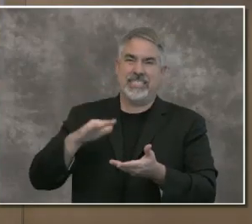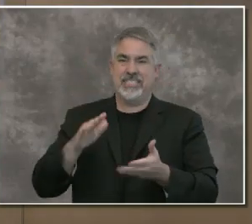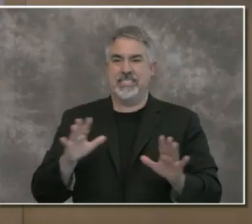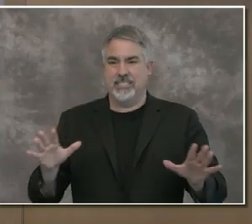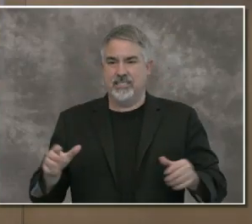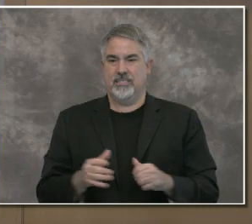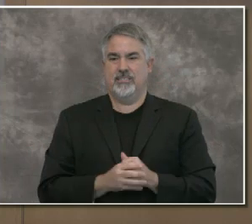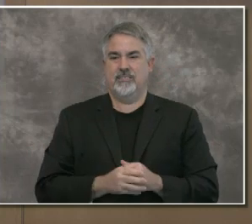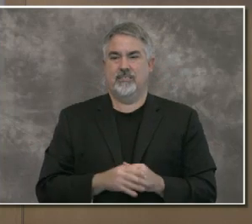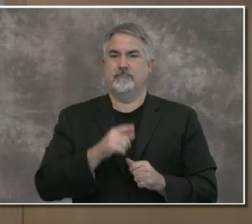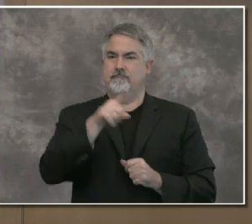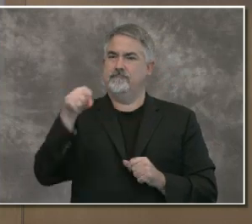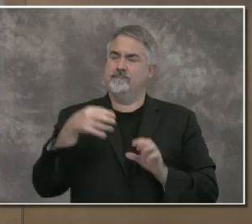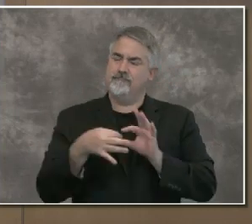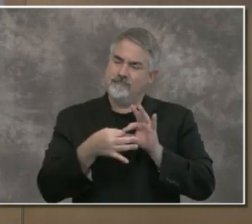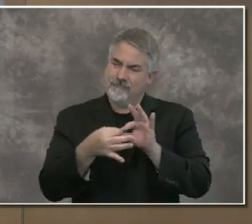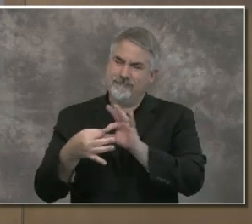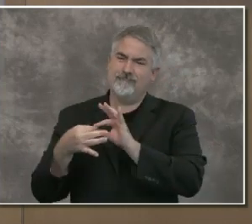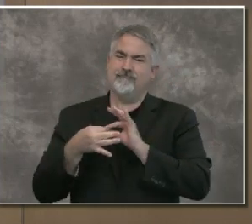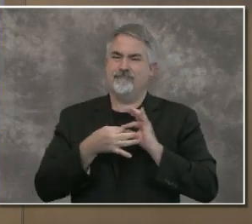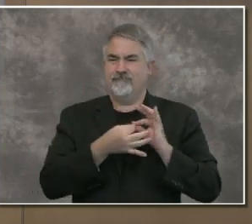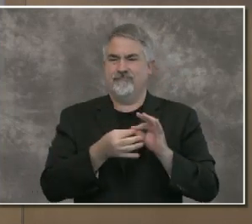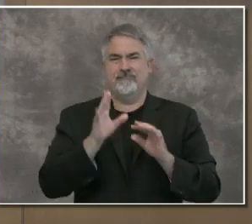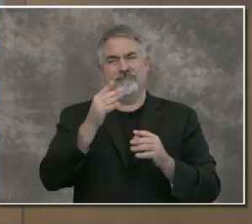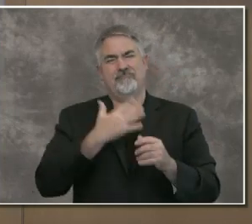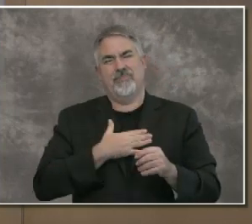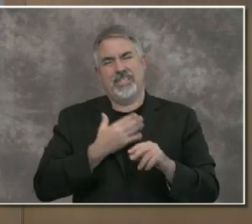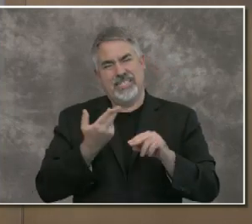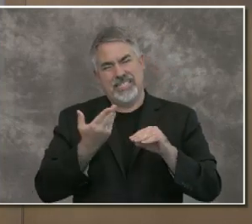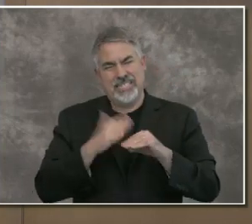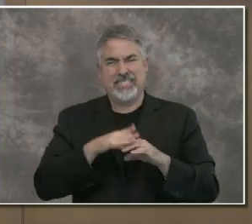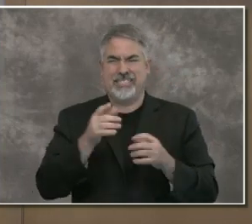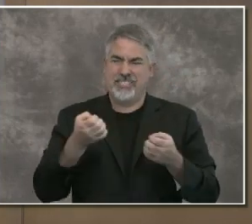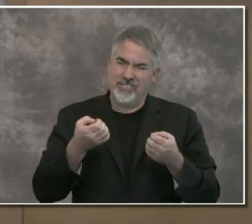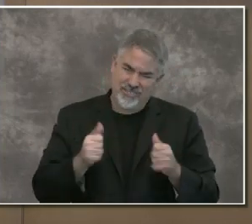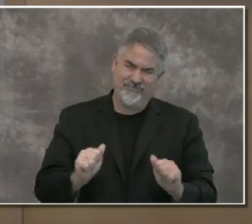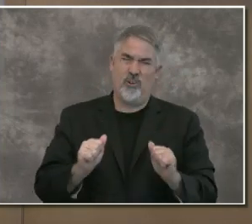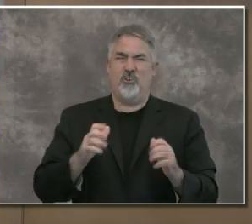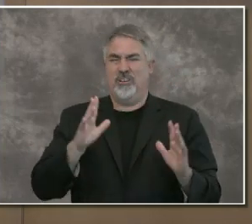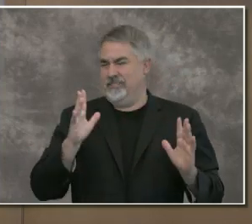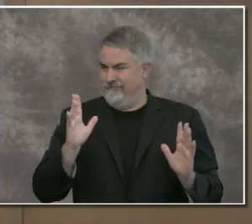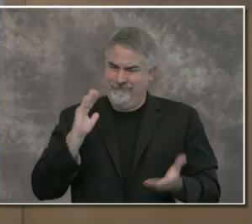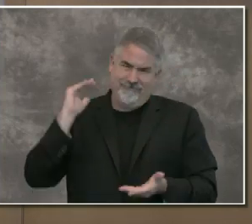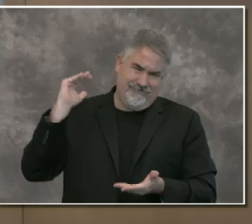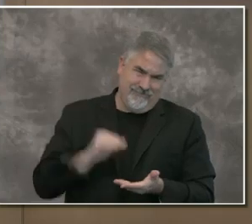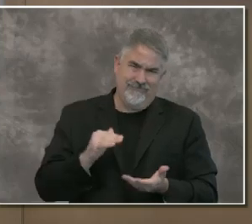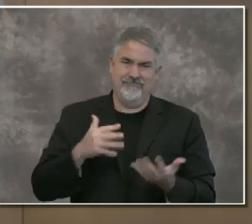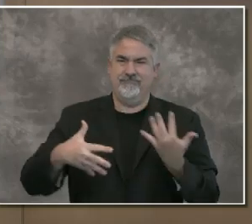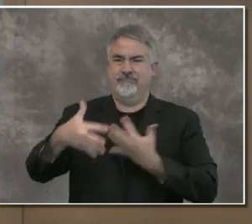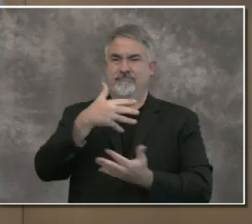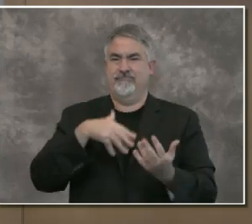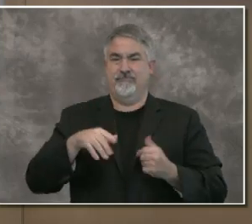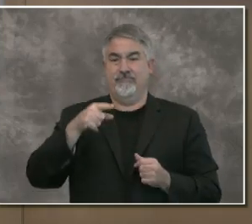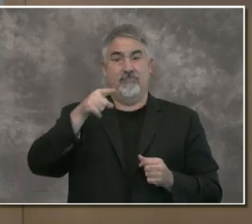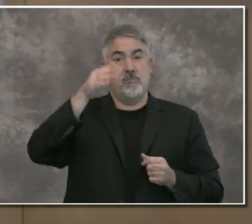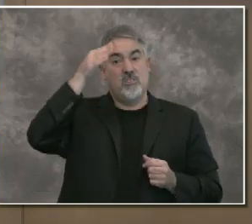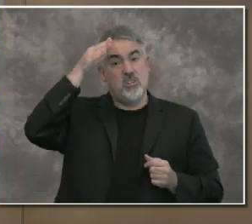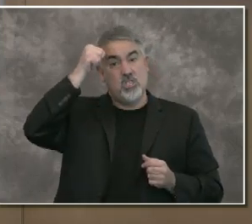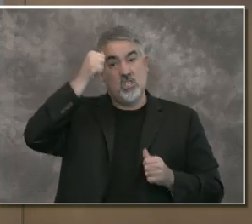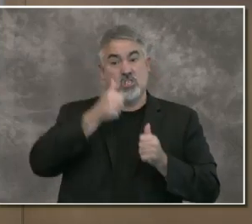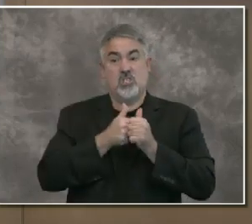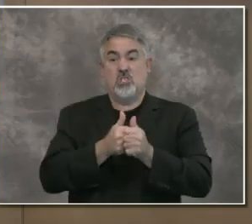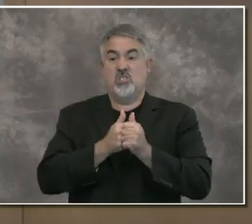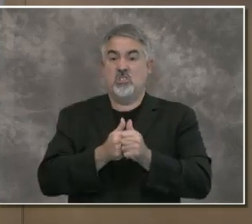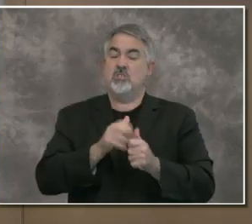efforts. And we just remind any of those individuals that are not adhering to it, now is the time to do it. The actions and the decisions we make will